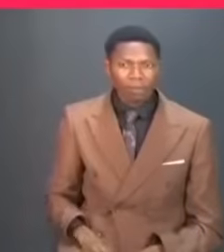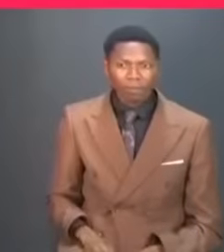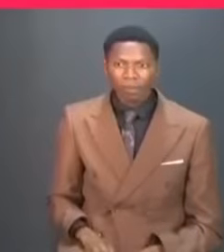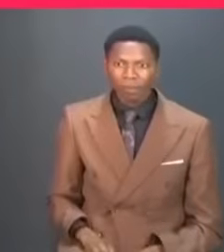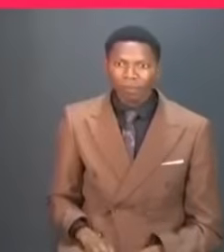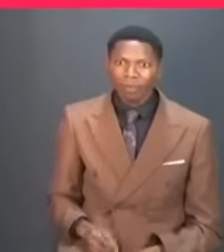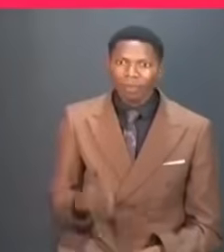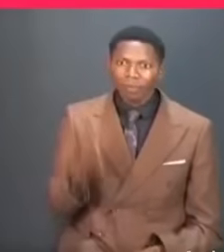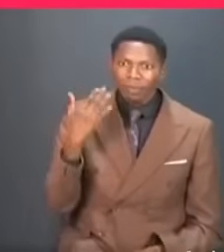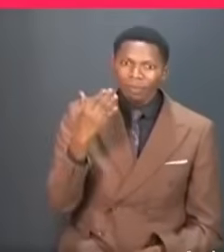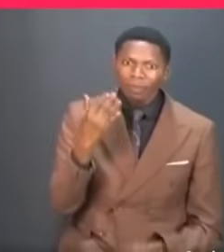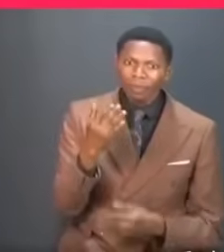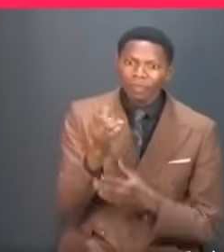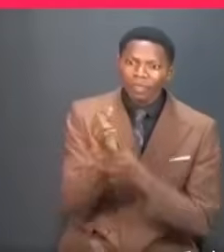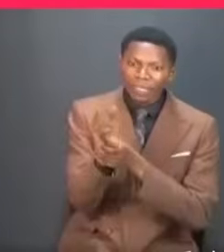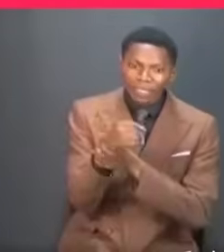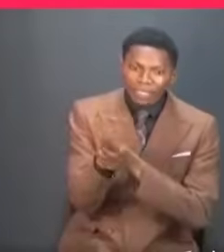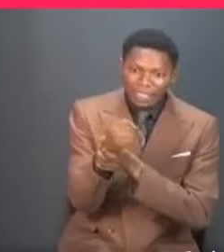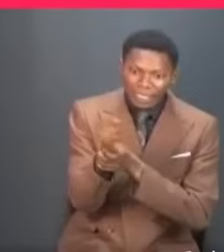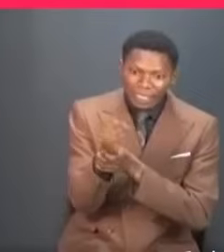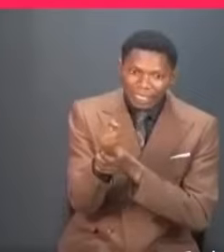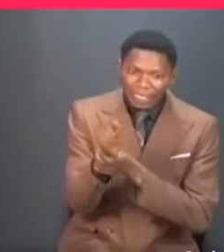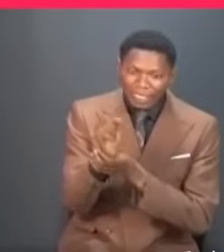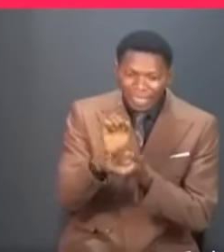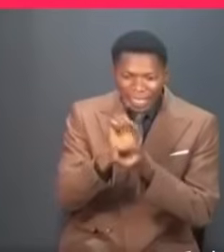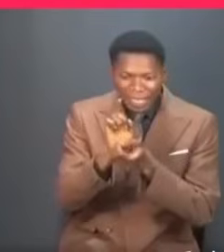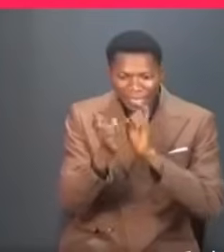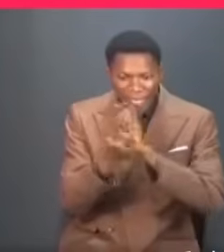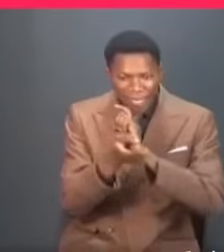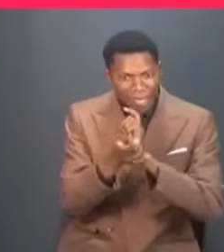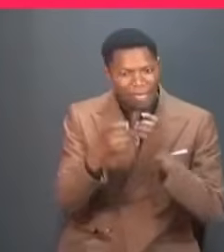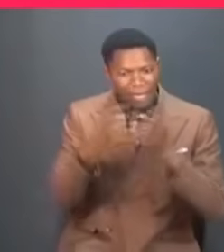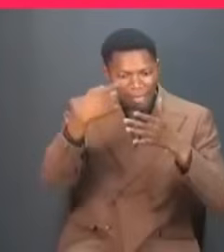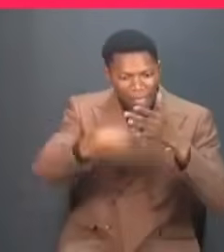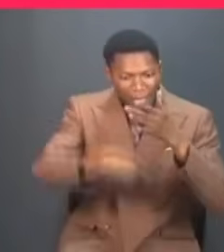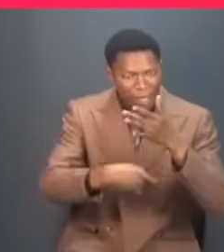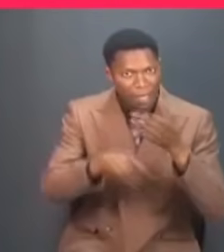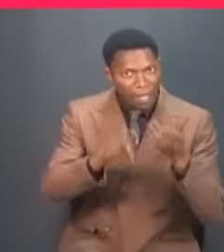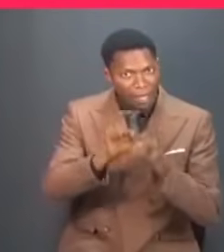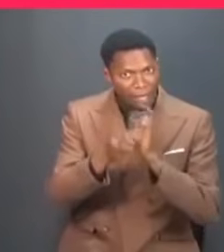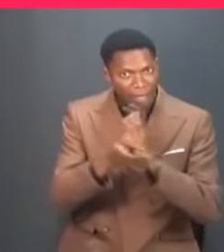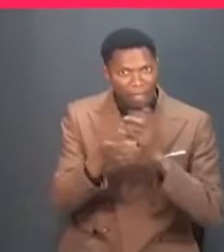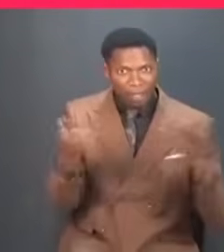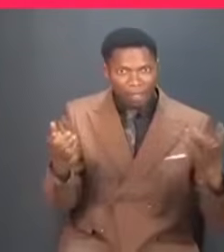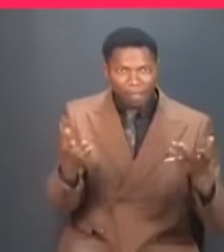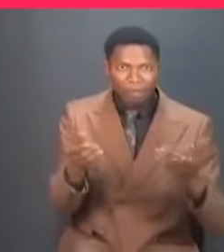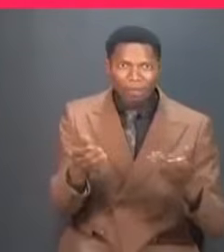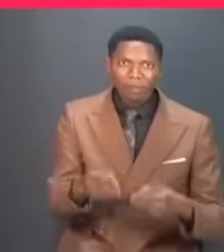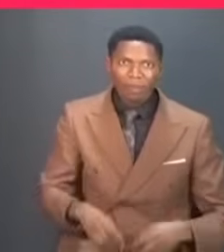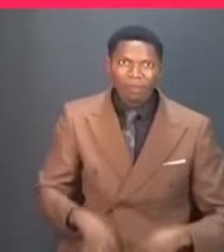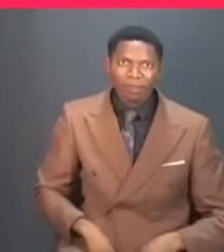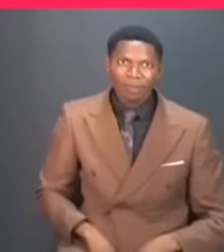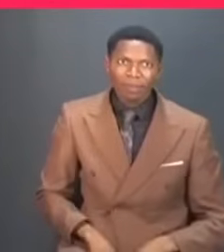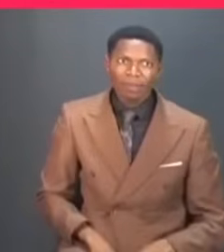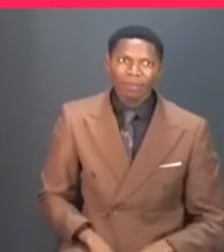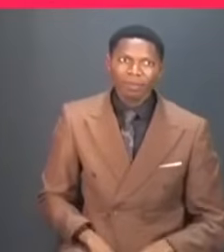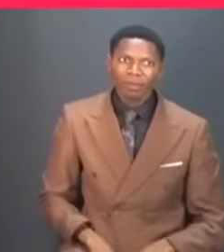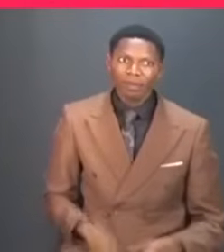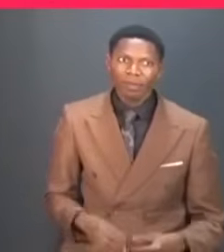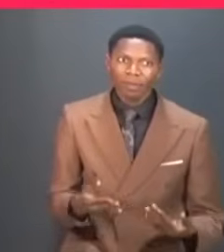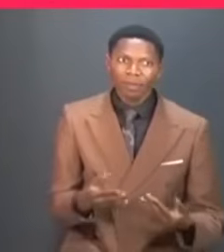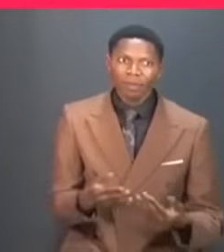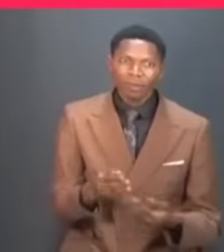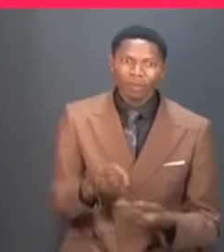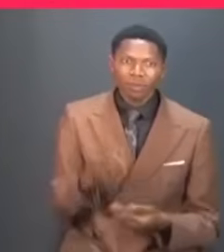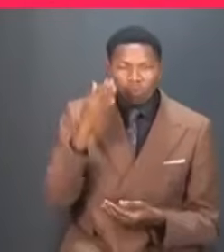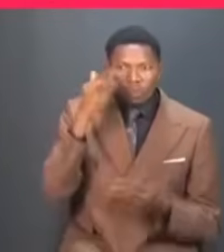of Kenke has not changed. Neither has the price. In spite of the food glut, in spite of the